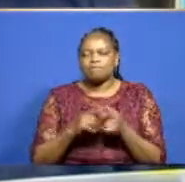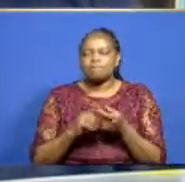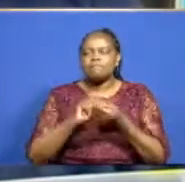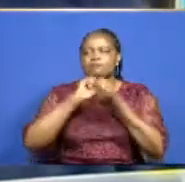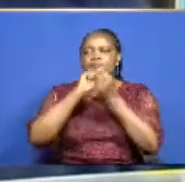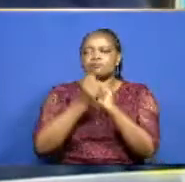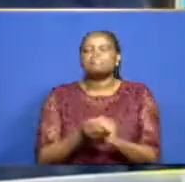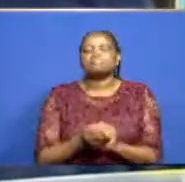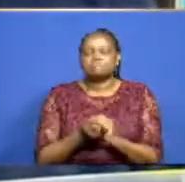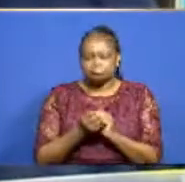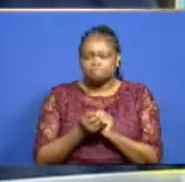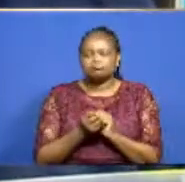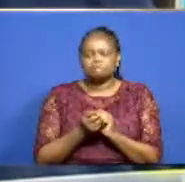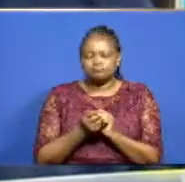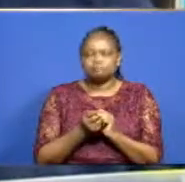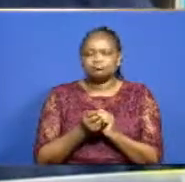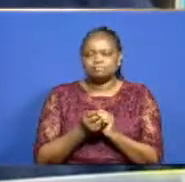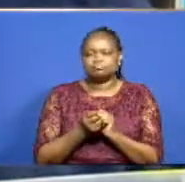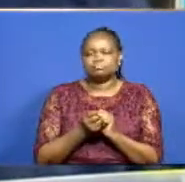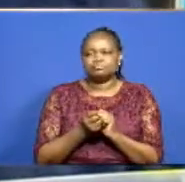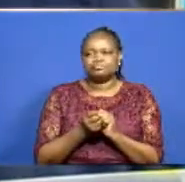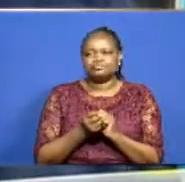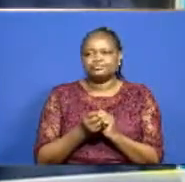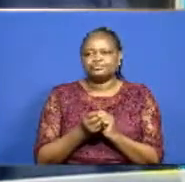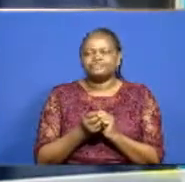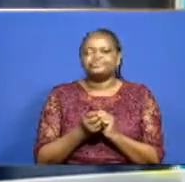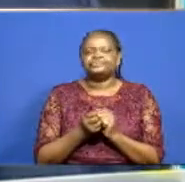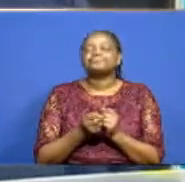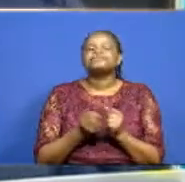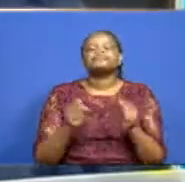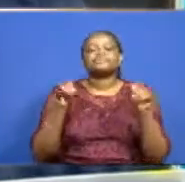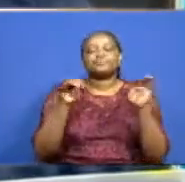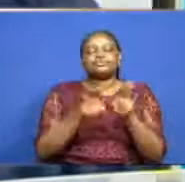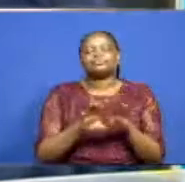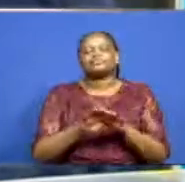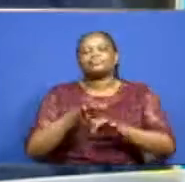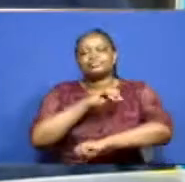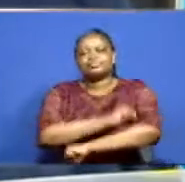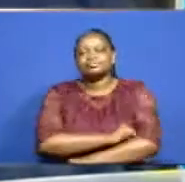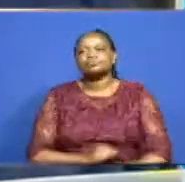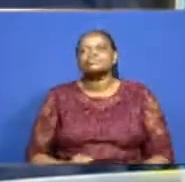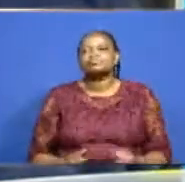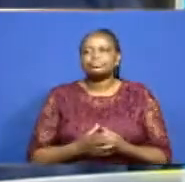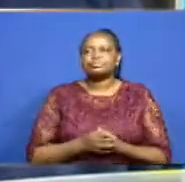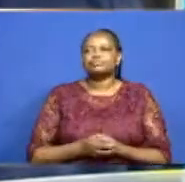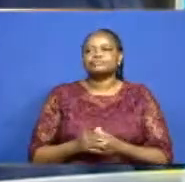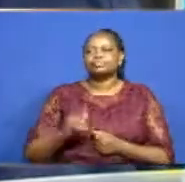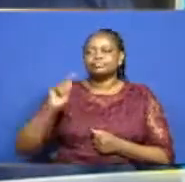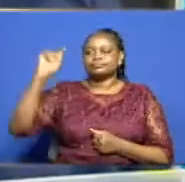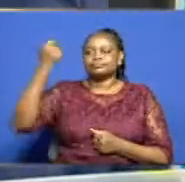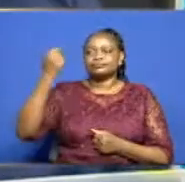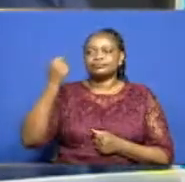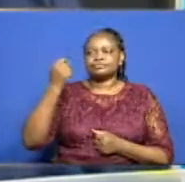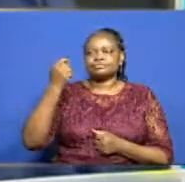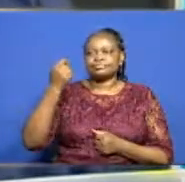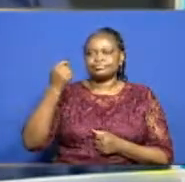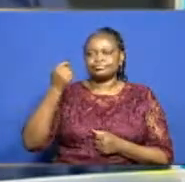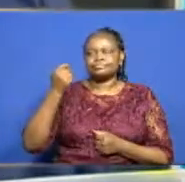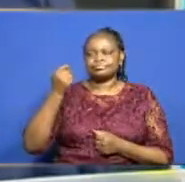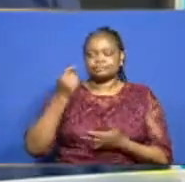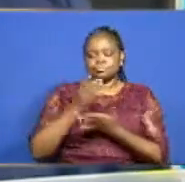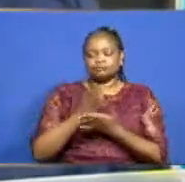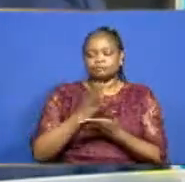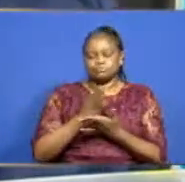to the closure of schools. And then we want to look at our situation on the ground right here in Kenya. I was looking at the Ministry of